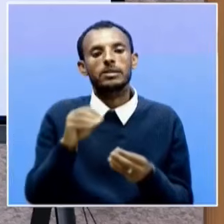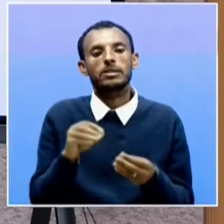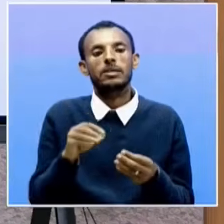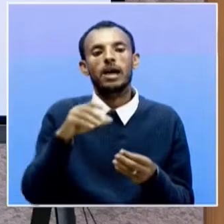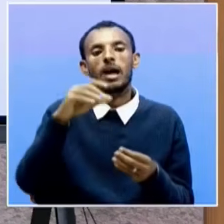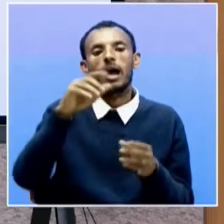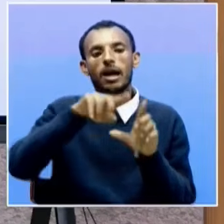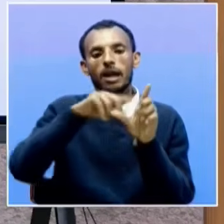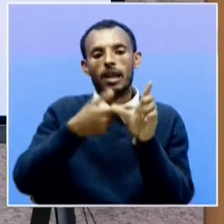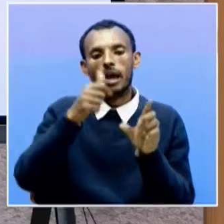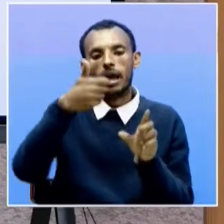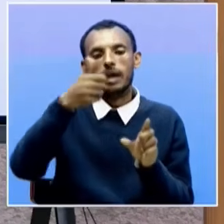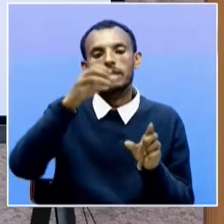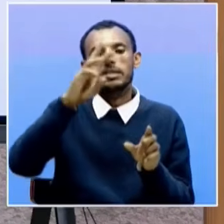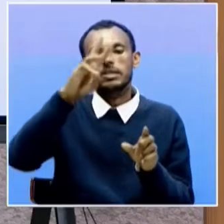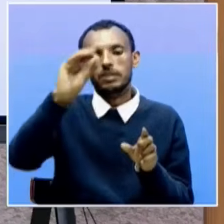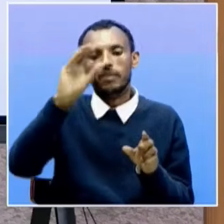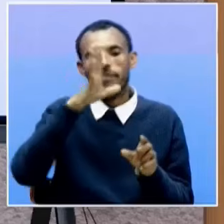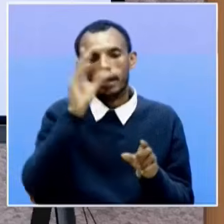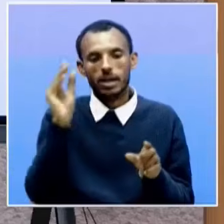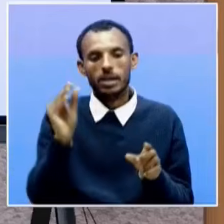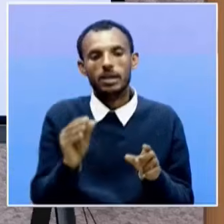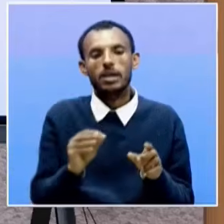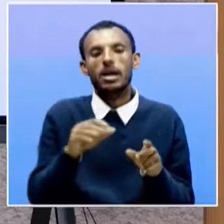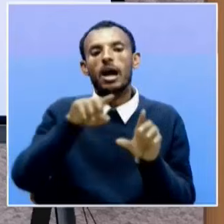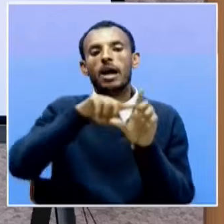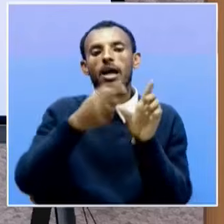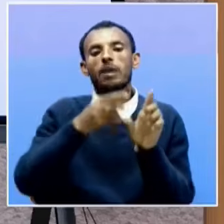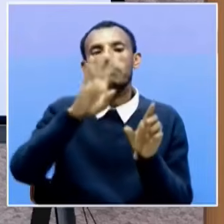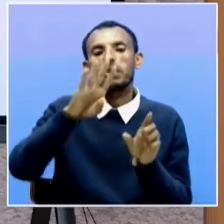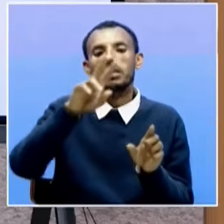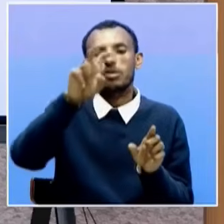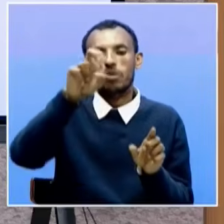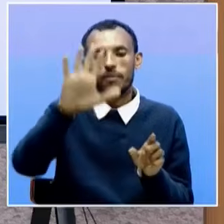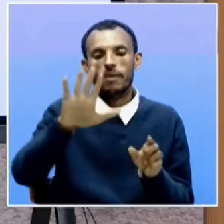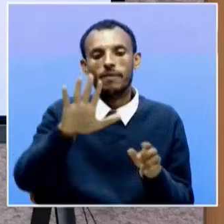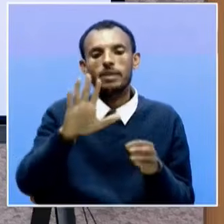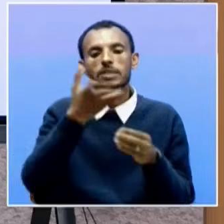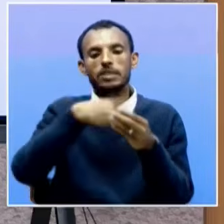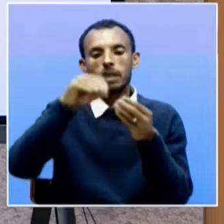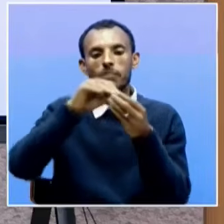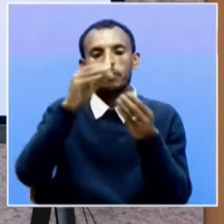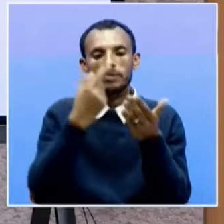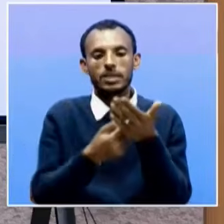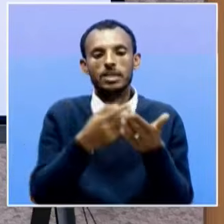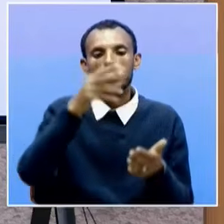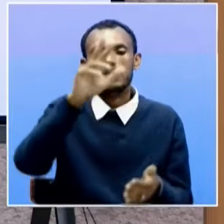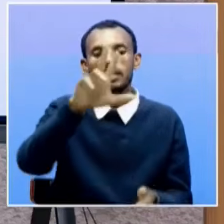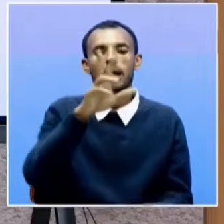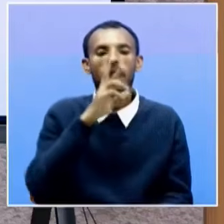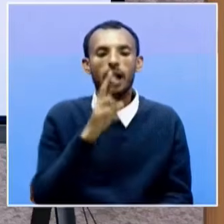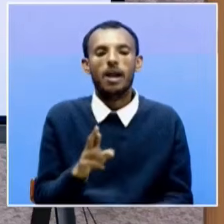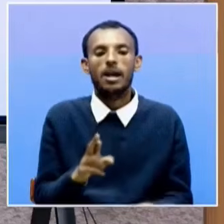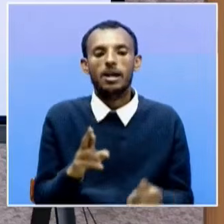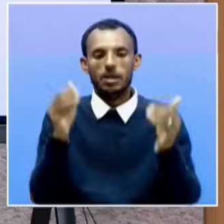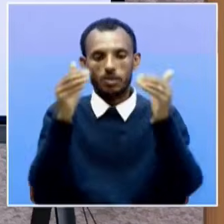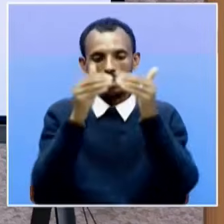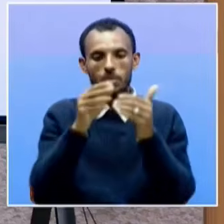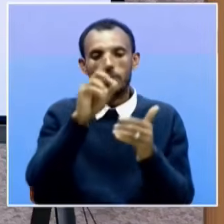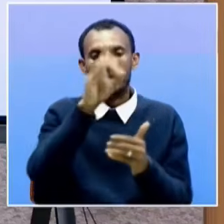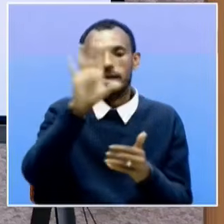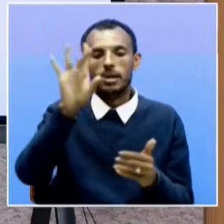is 65 degree and this is 25. So the sum of these three angles forms 180